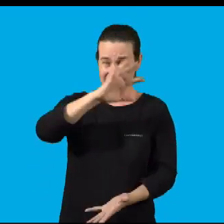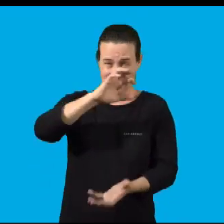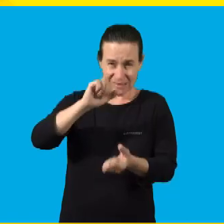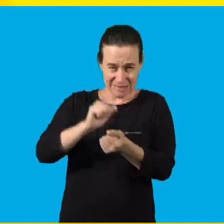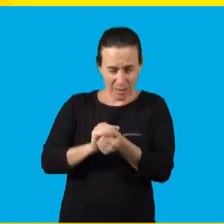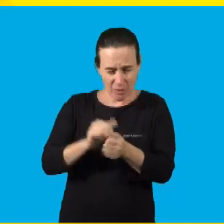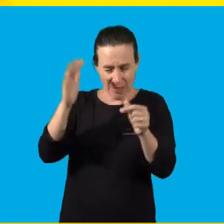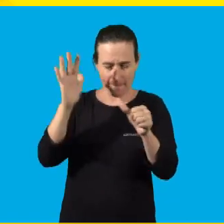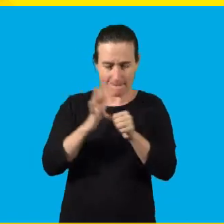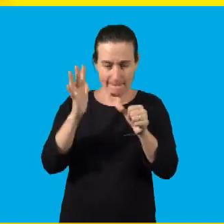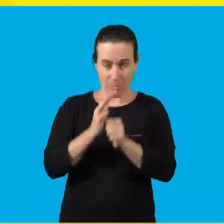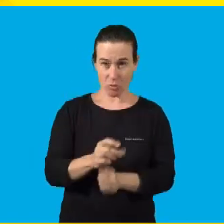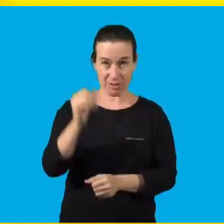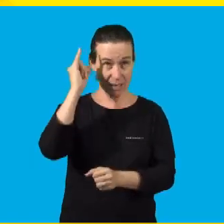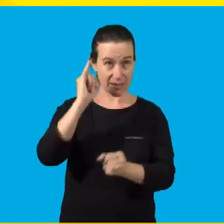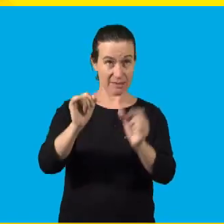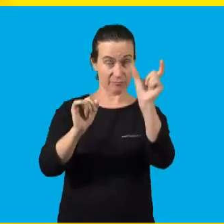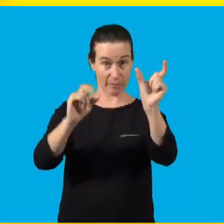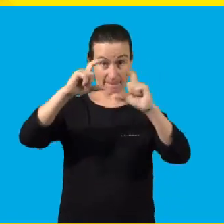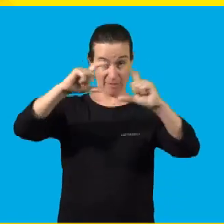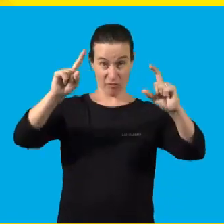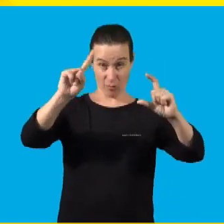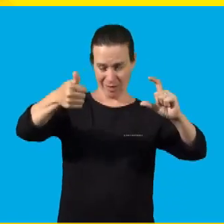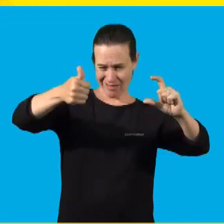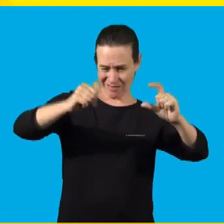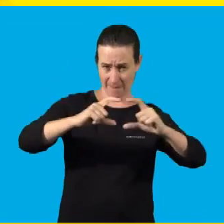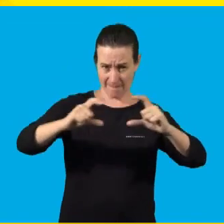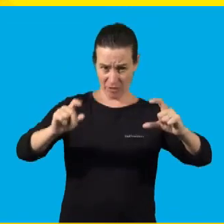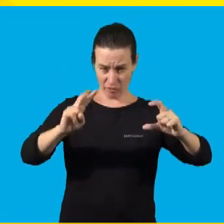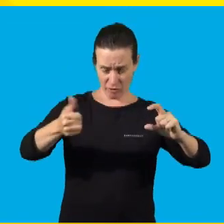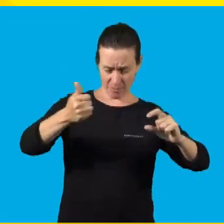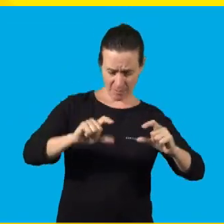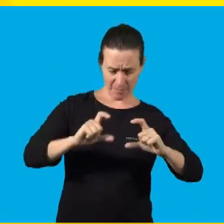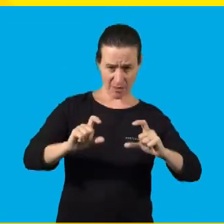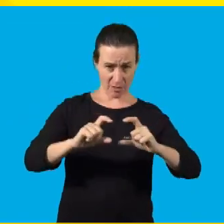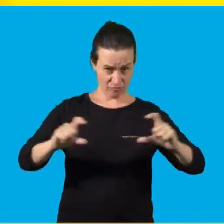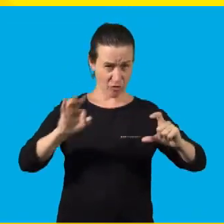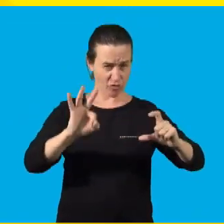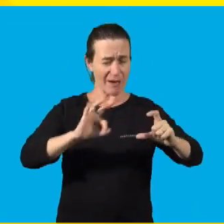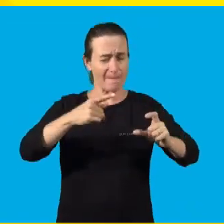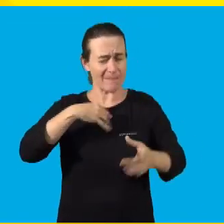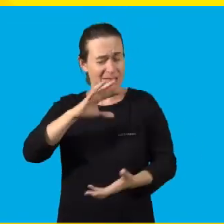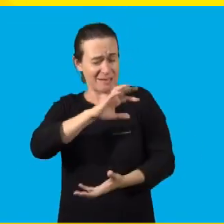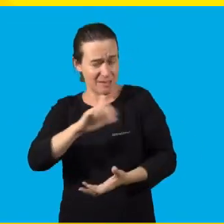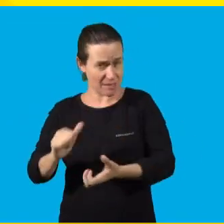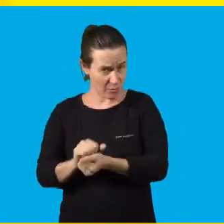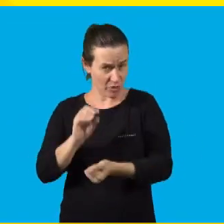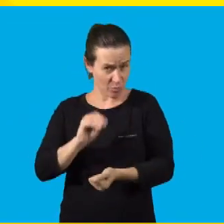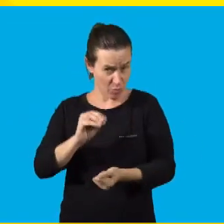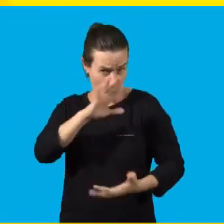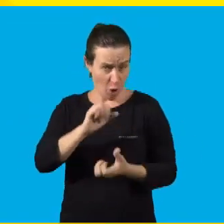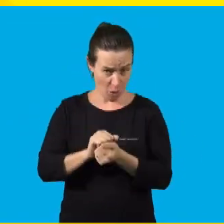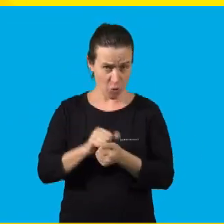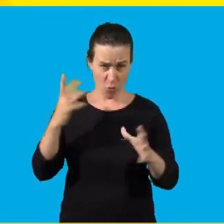key things from paragraph 1, 2, and 3, and I've not introduced any new facts or